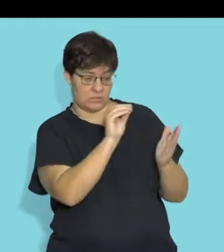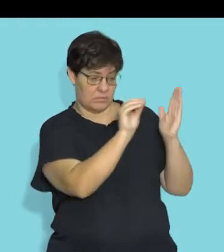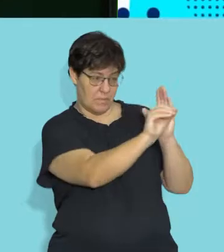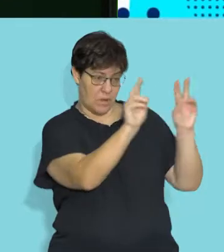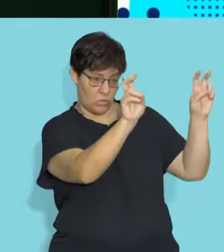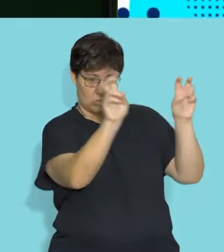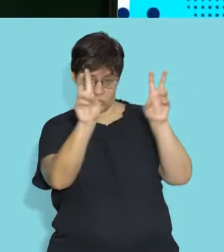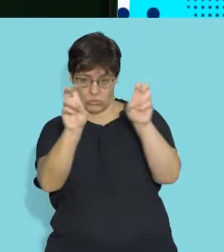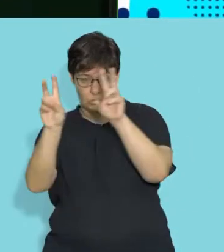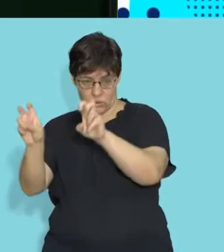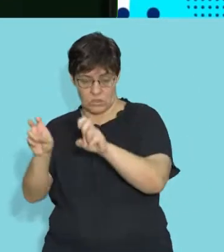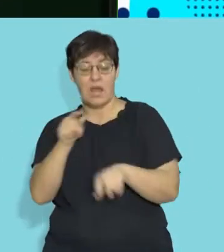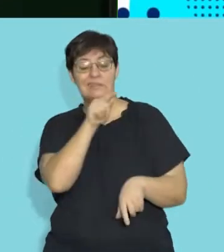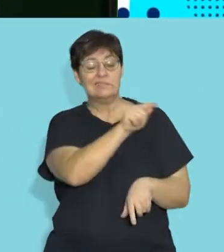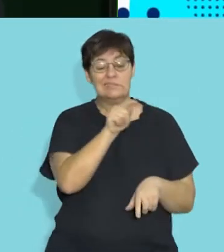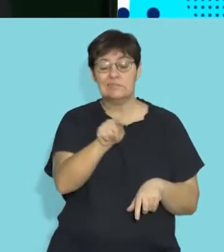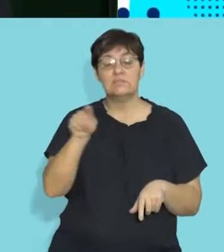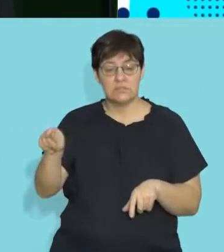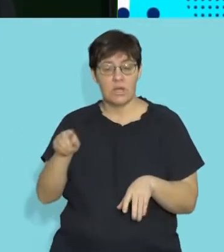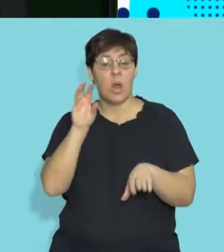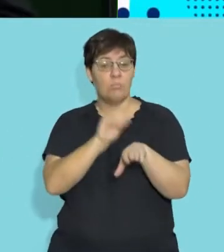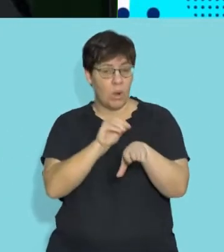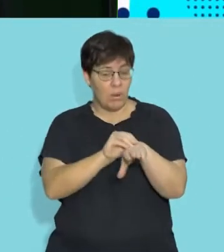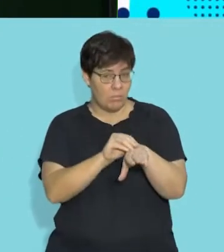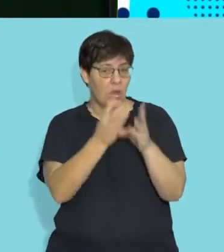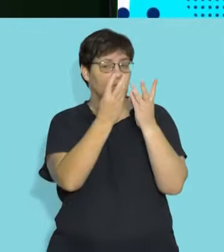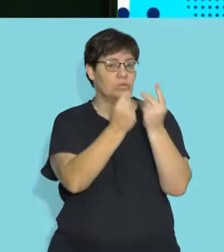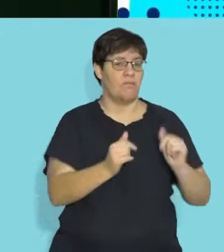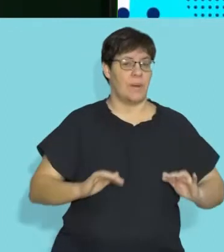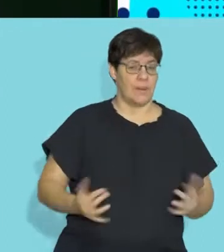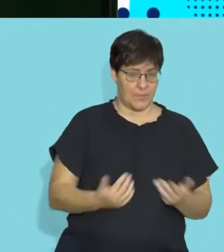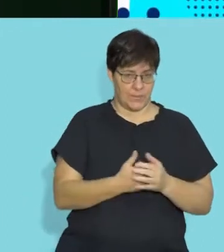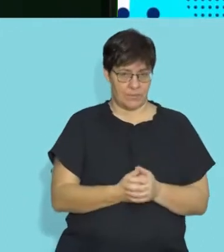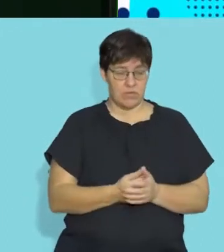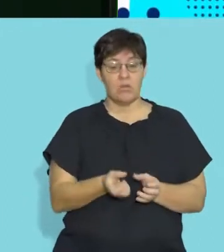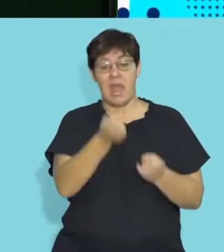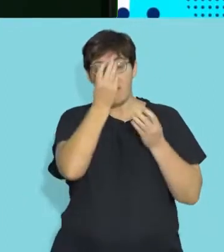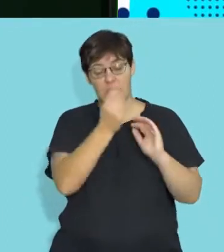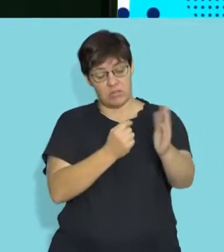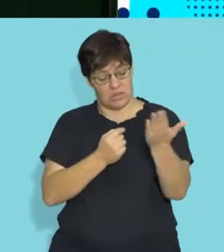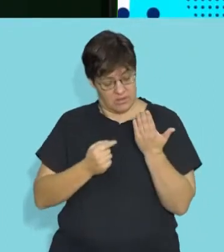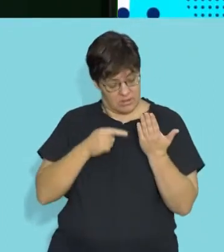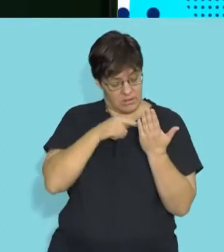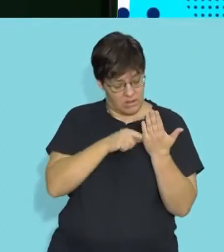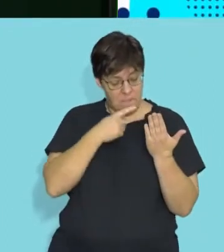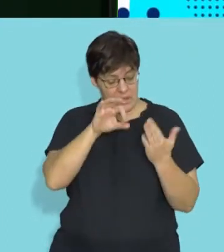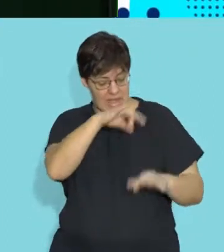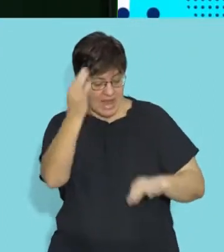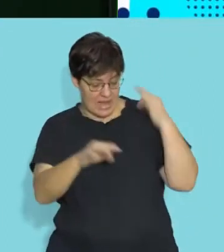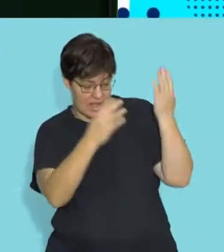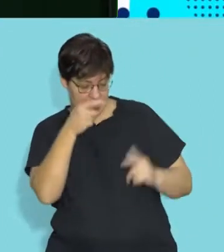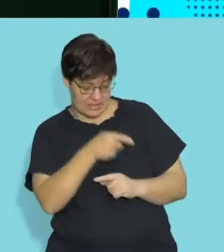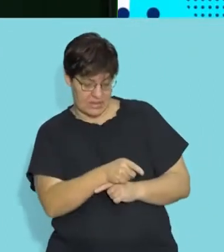is a data response type of question where you are given the data, you are expected to analyze